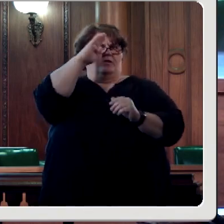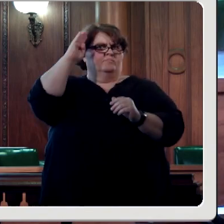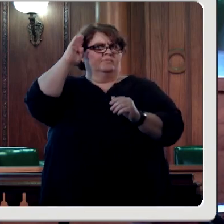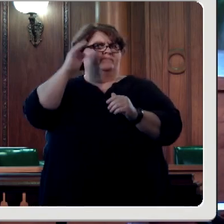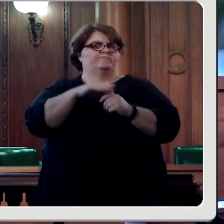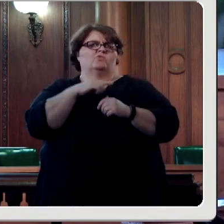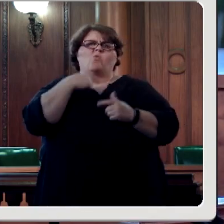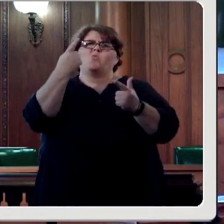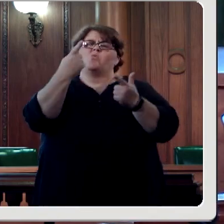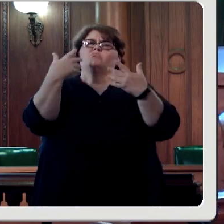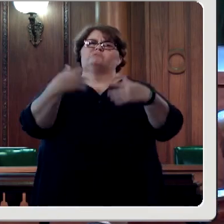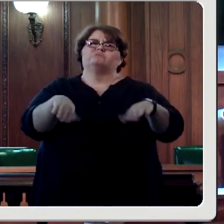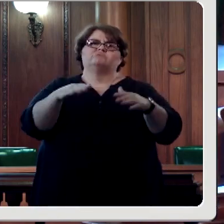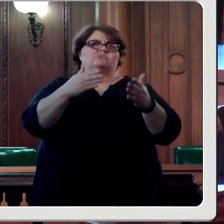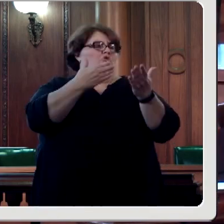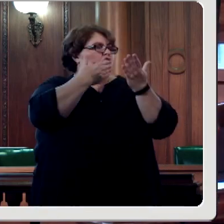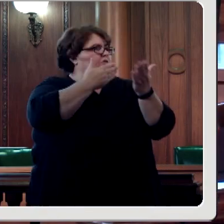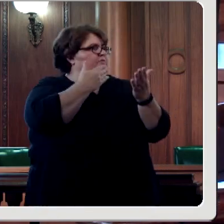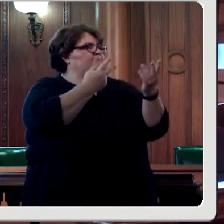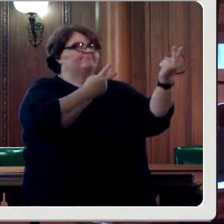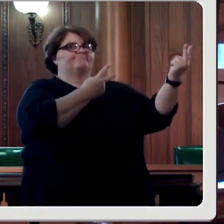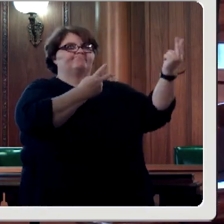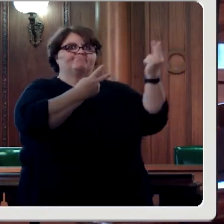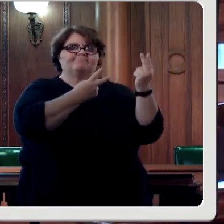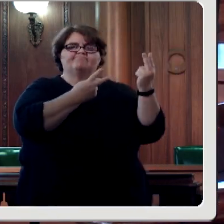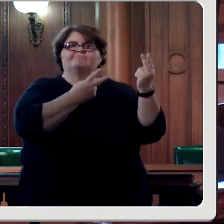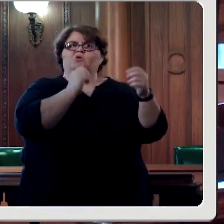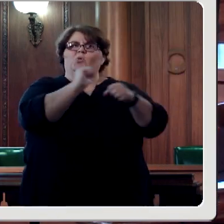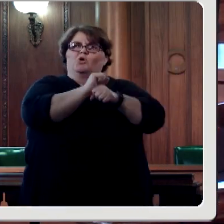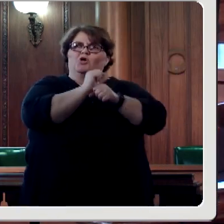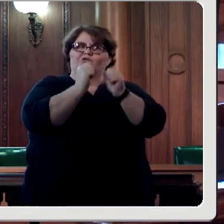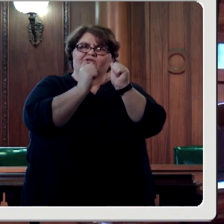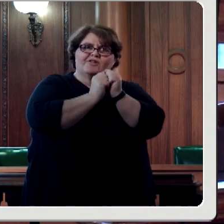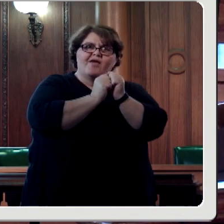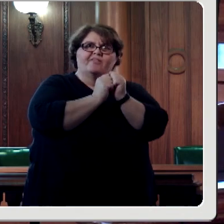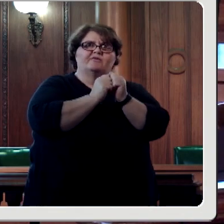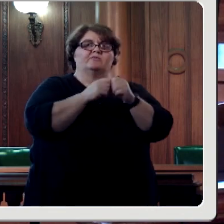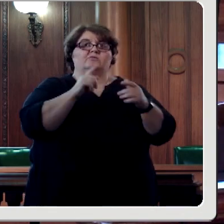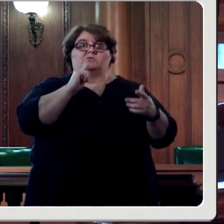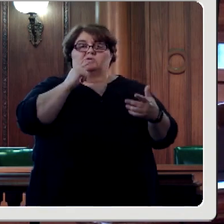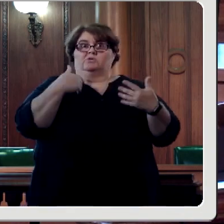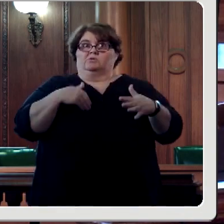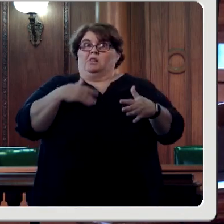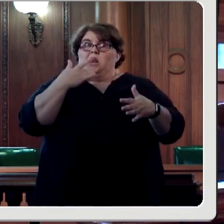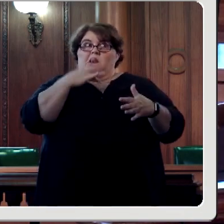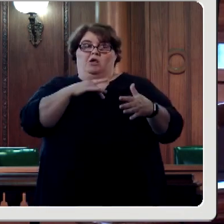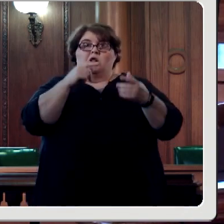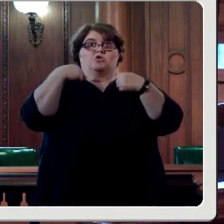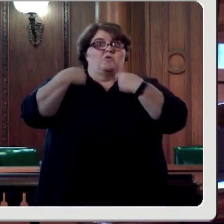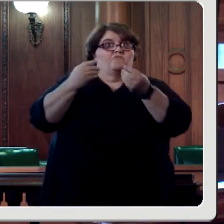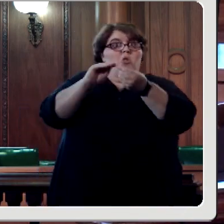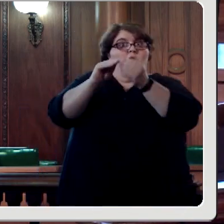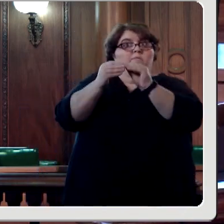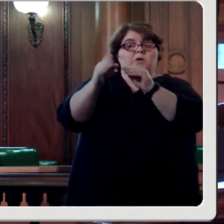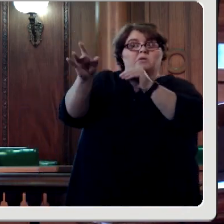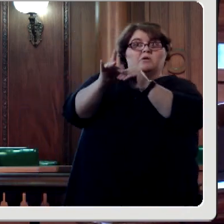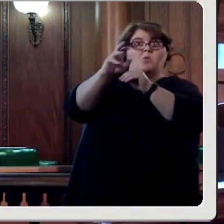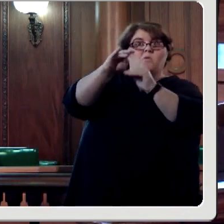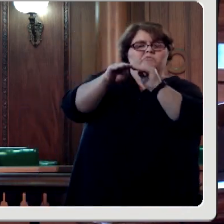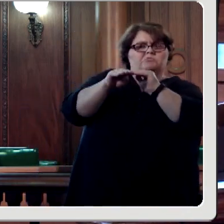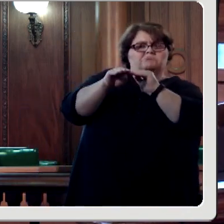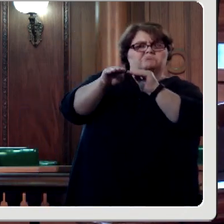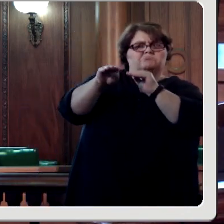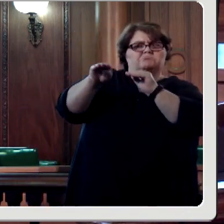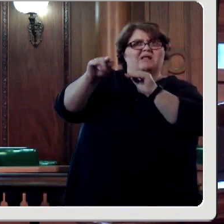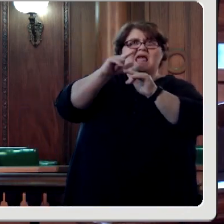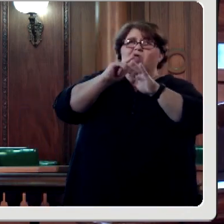continued collaboration and coordination. Knock on wood, if and when a serious uptick was to occur, we're ready to handle it. I hope